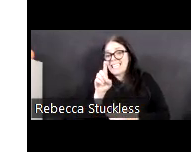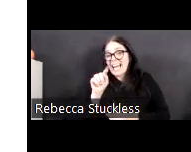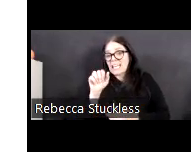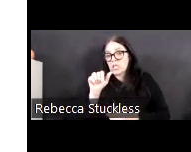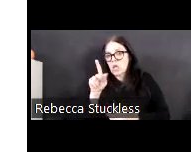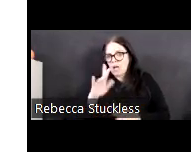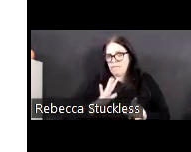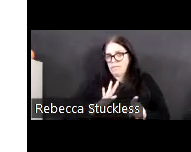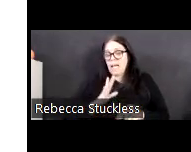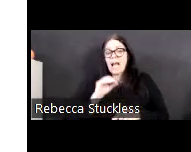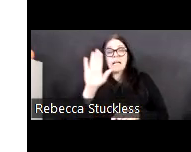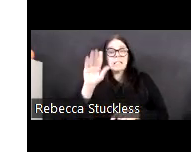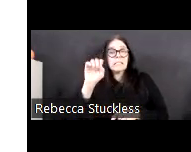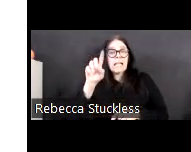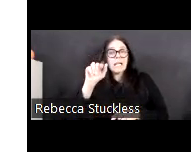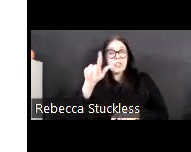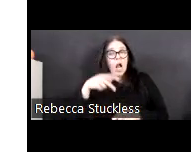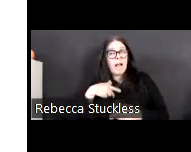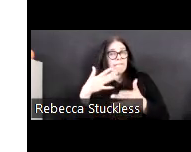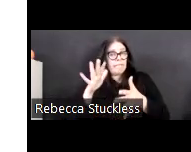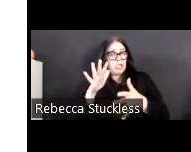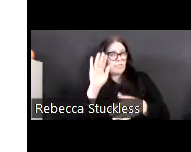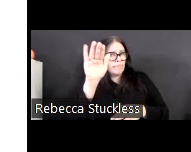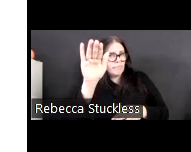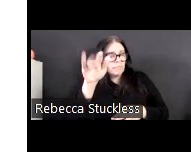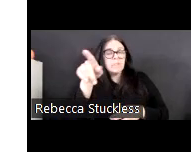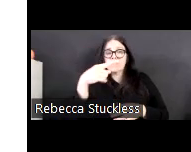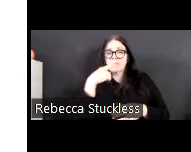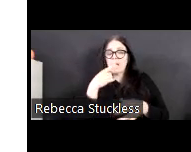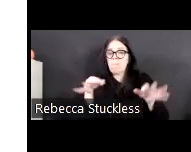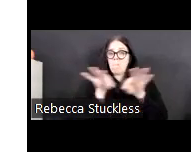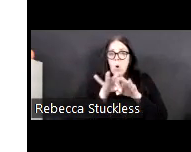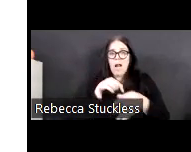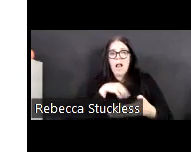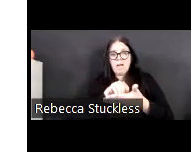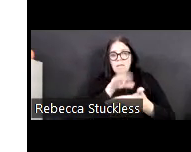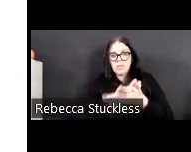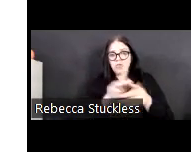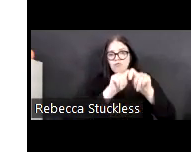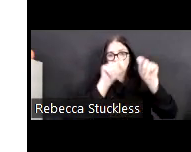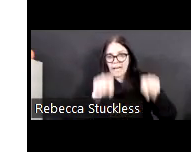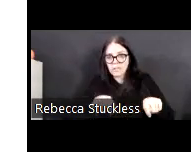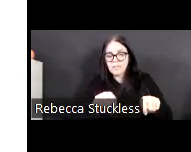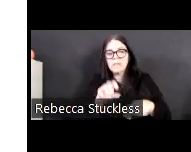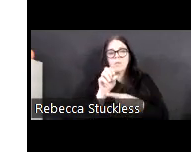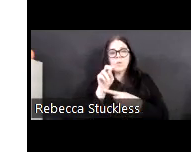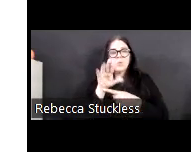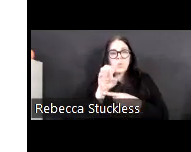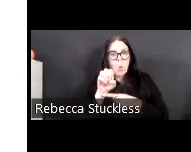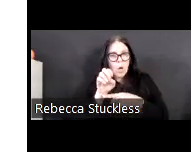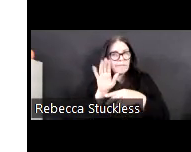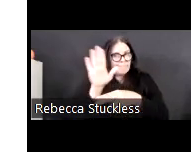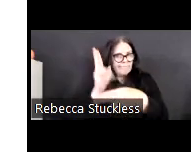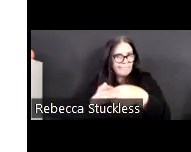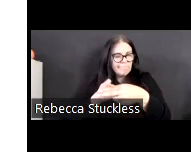and just so long as you provide a citation to the transcript, you source it, and you provide a hyperlink, you can use it